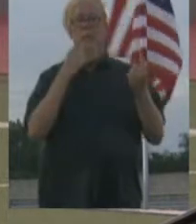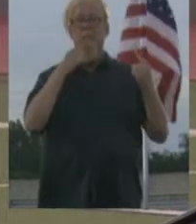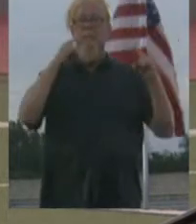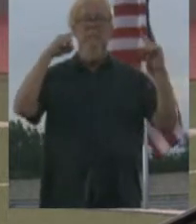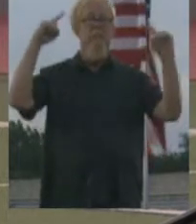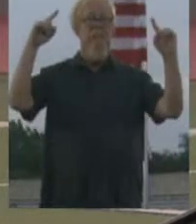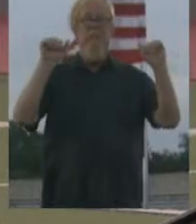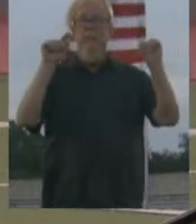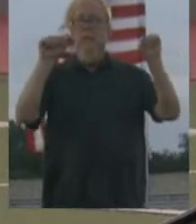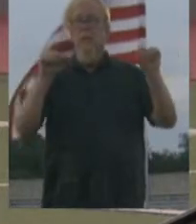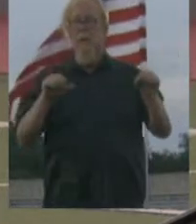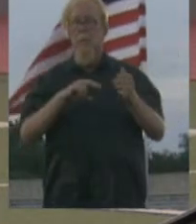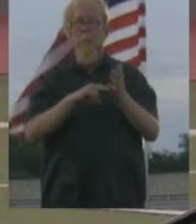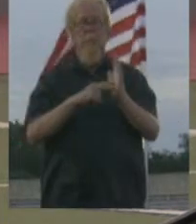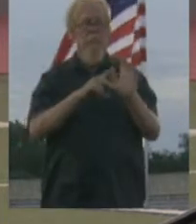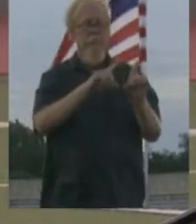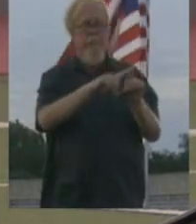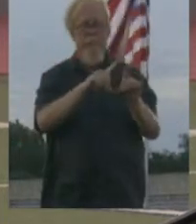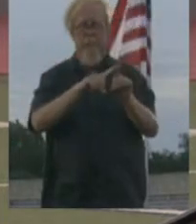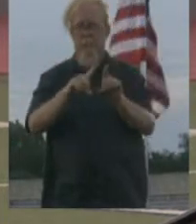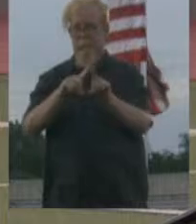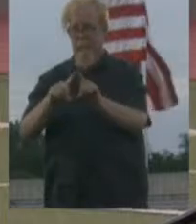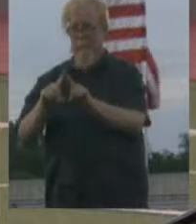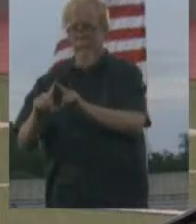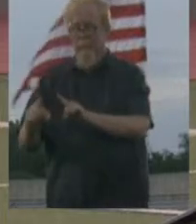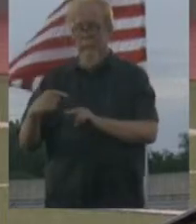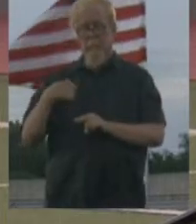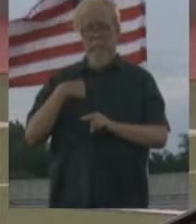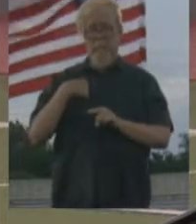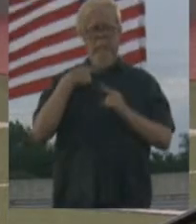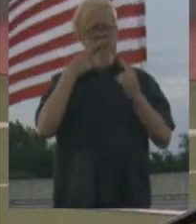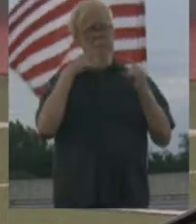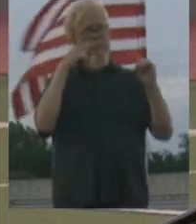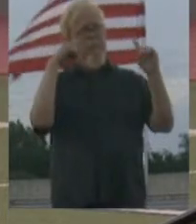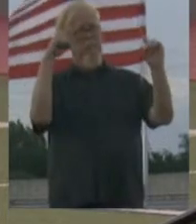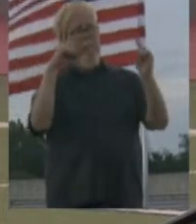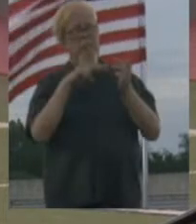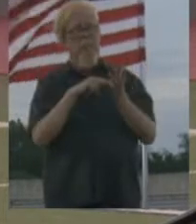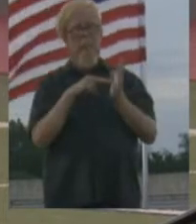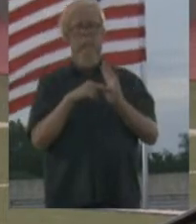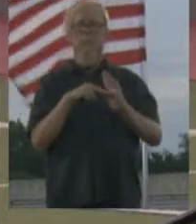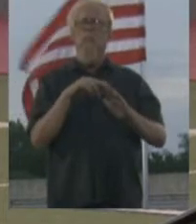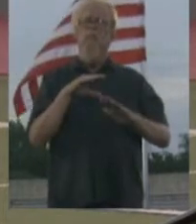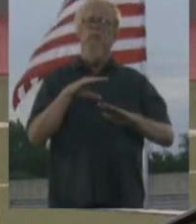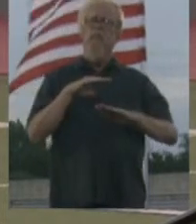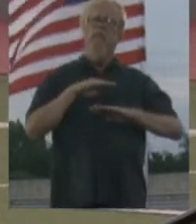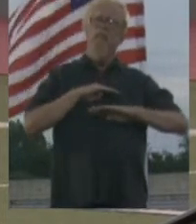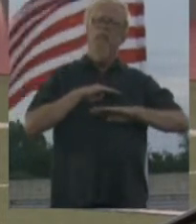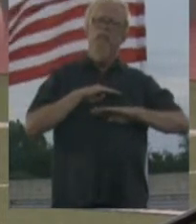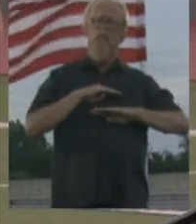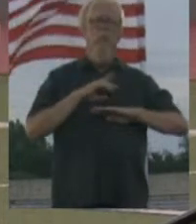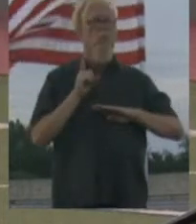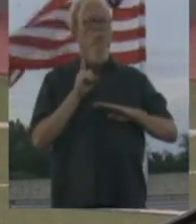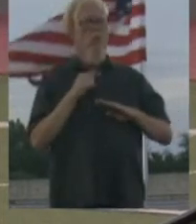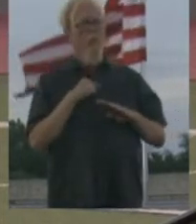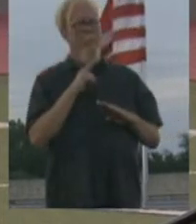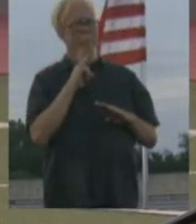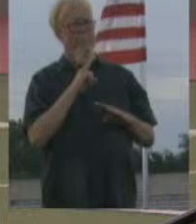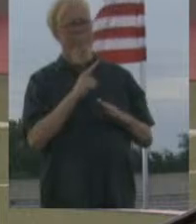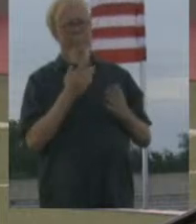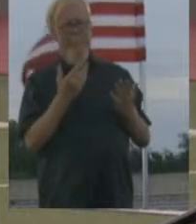different things to different people, to me, success is simply being content with where you are in this journey we call